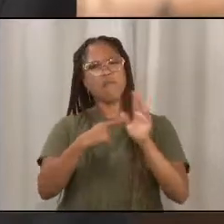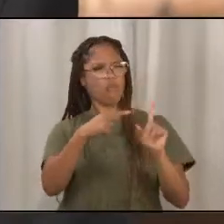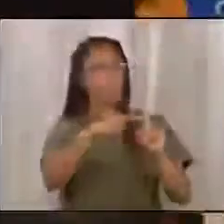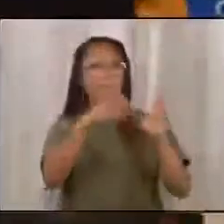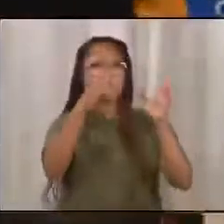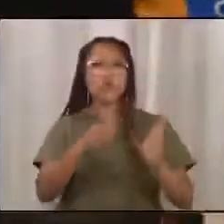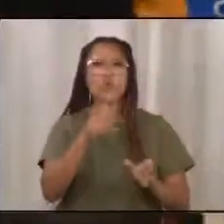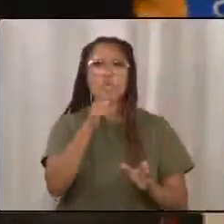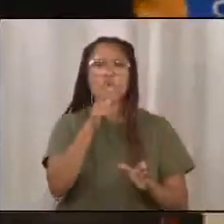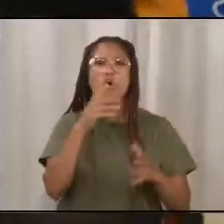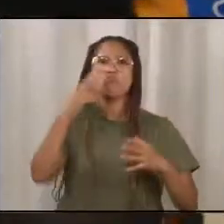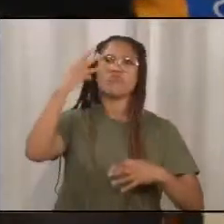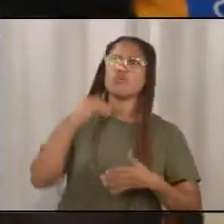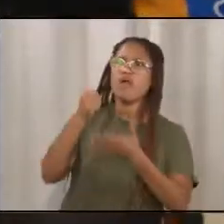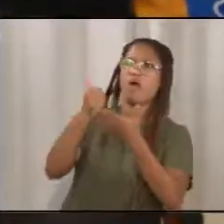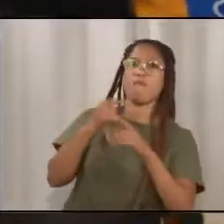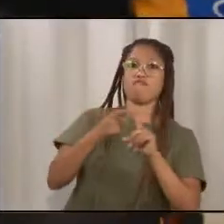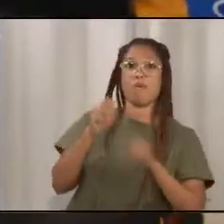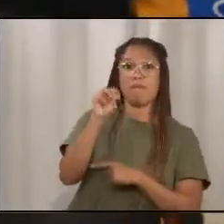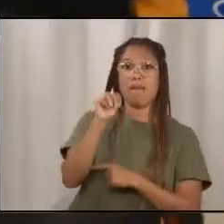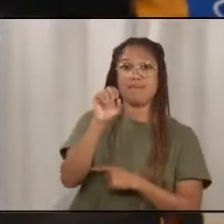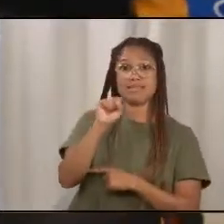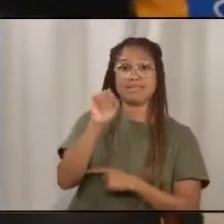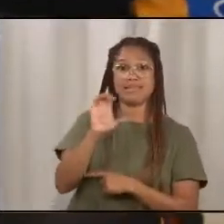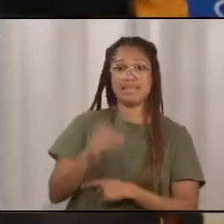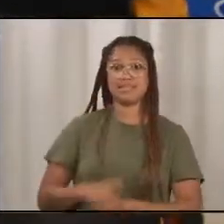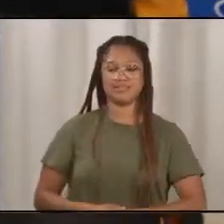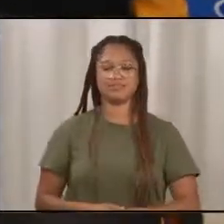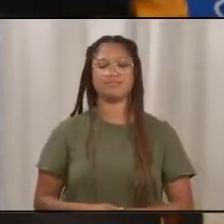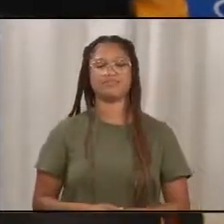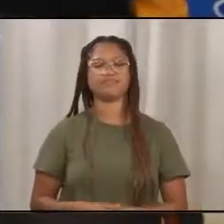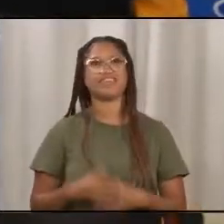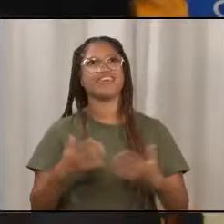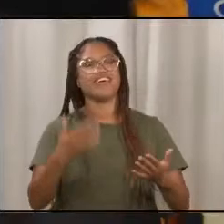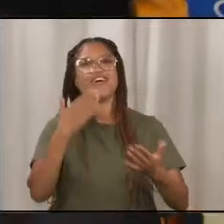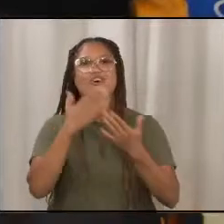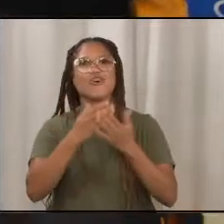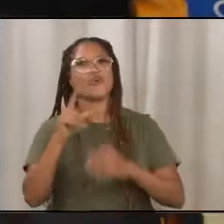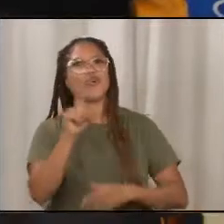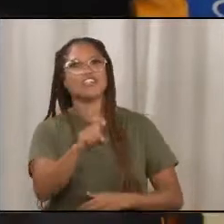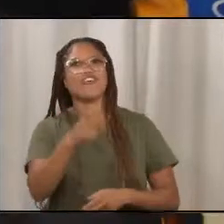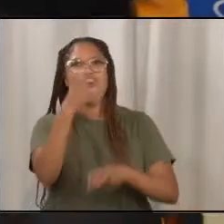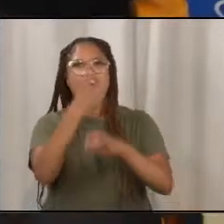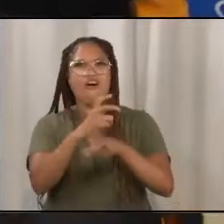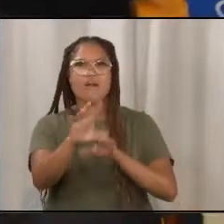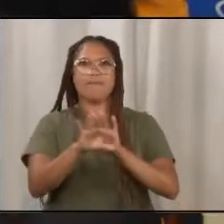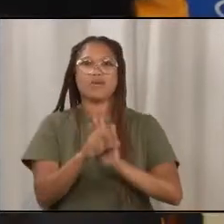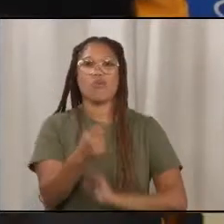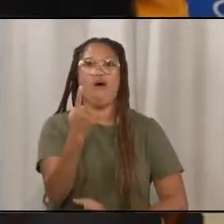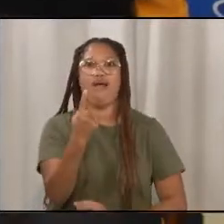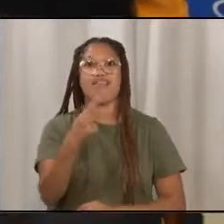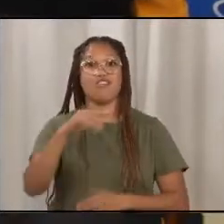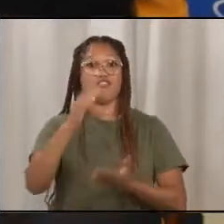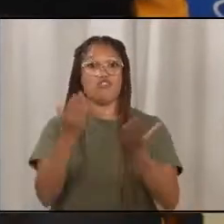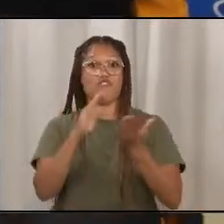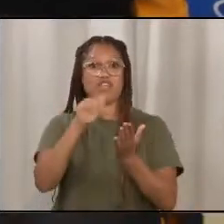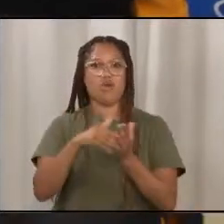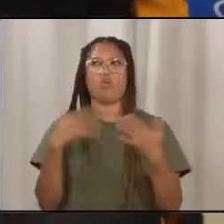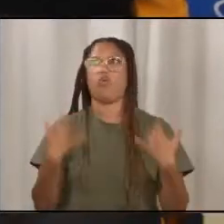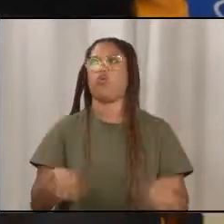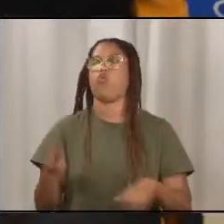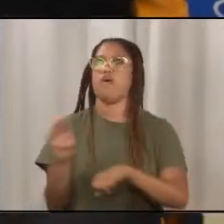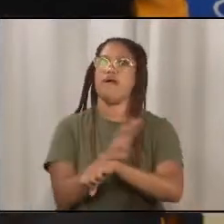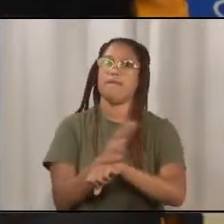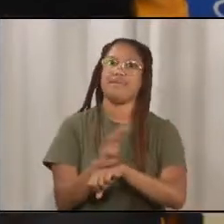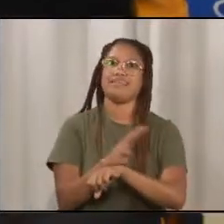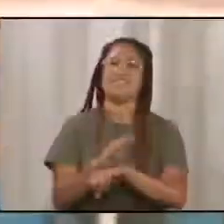Multi-Service Center? Yeah, that's a great question. That is hard to choose just one. We are a very busy service center, so we're helping people each